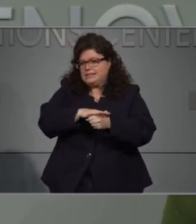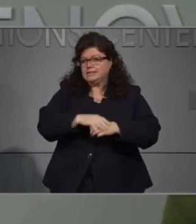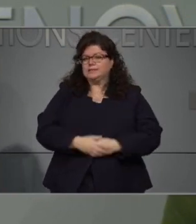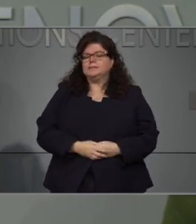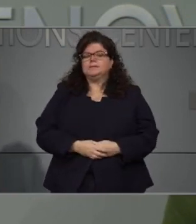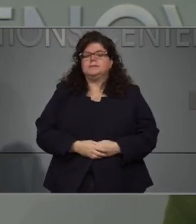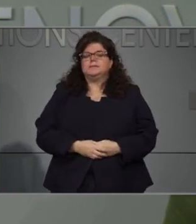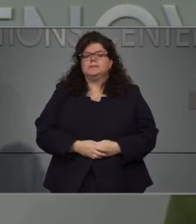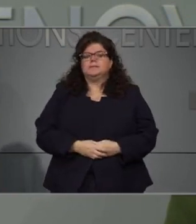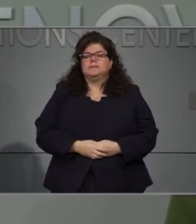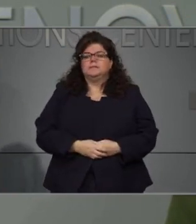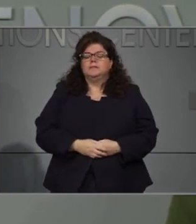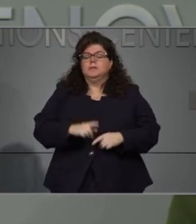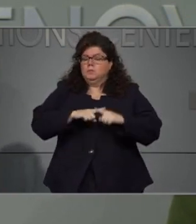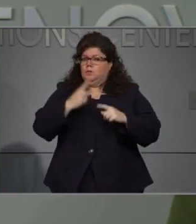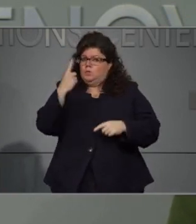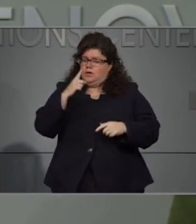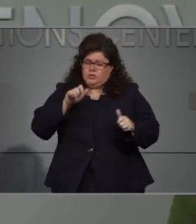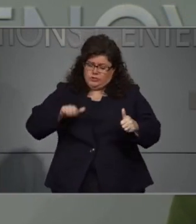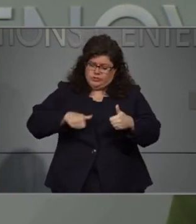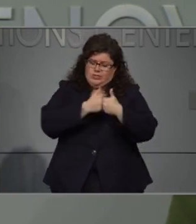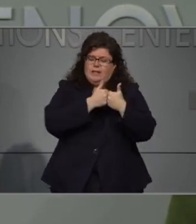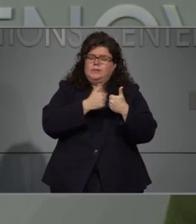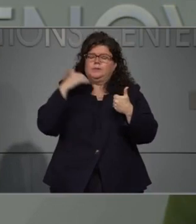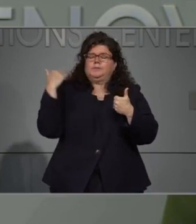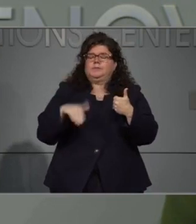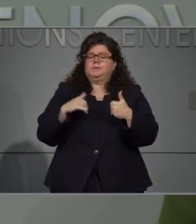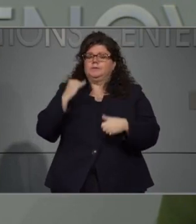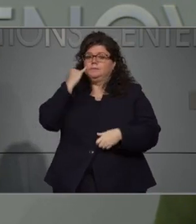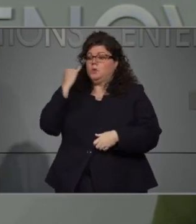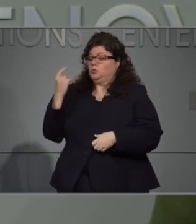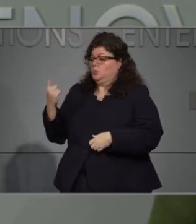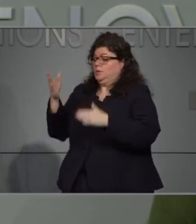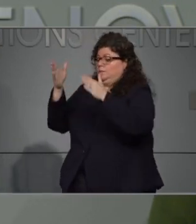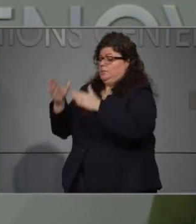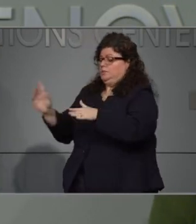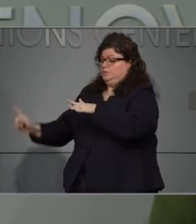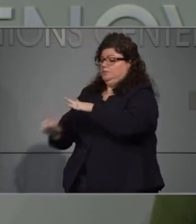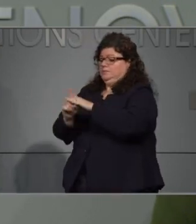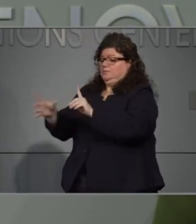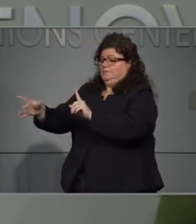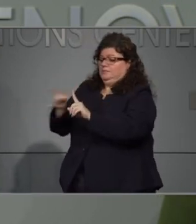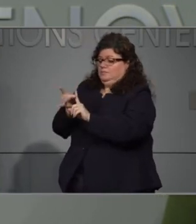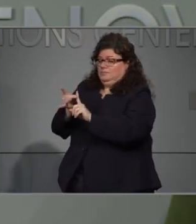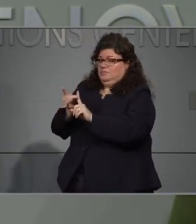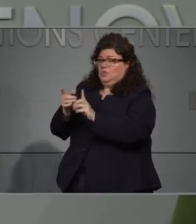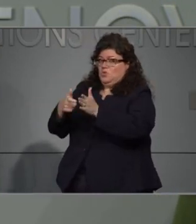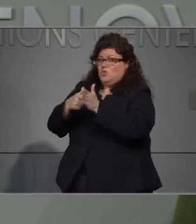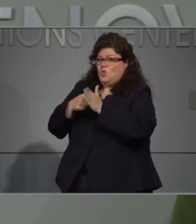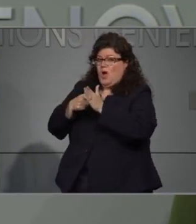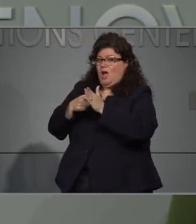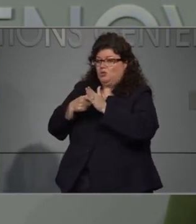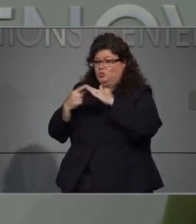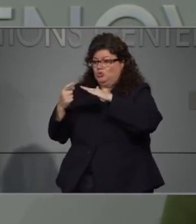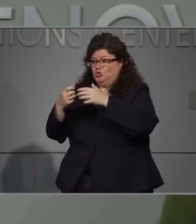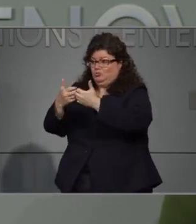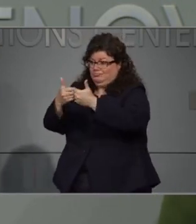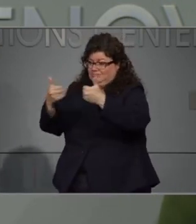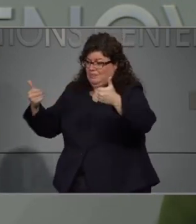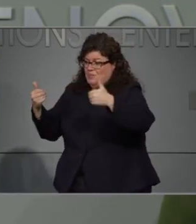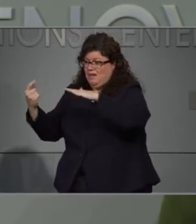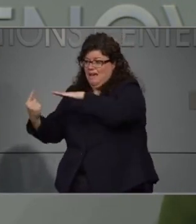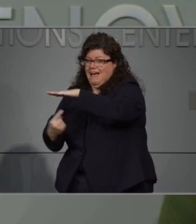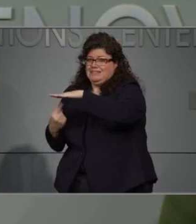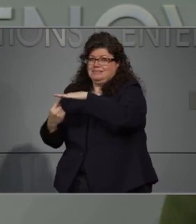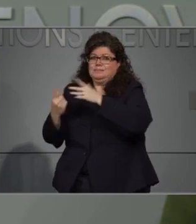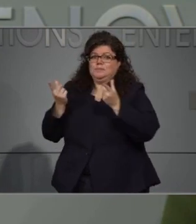of all, which is what happens when someone is positive, and then they need to isolate in order to not spread the virus to others. And this is a